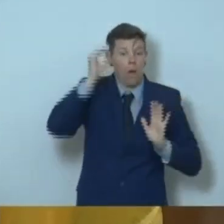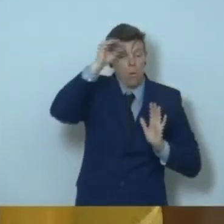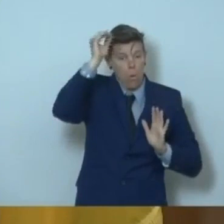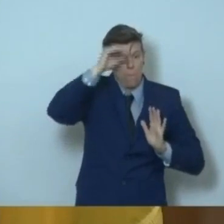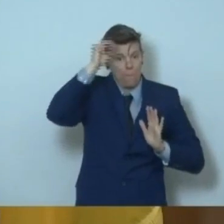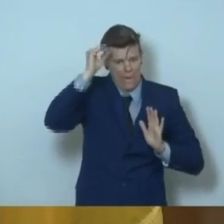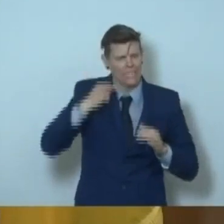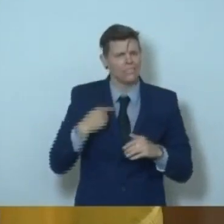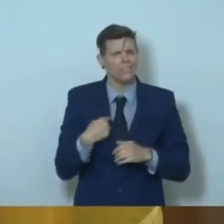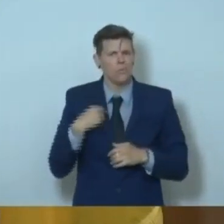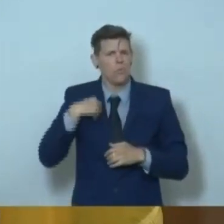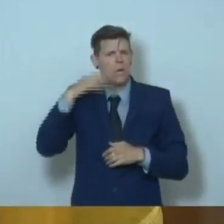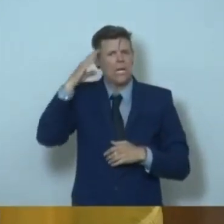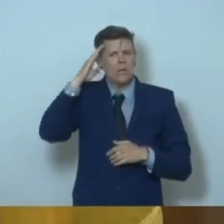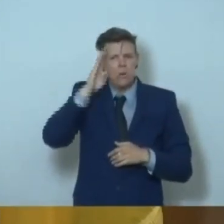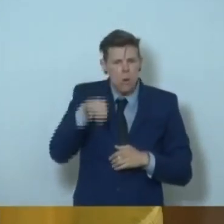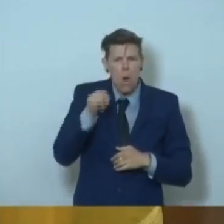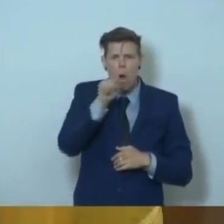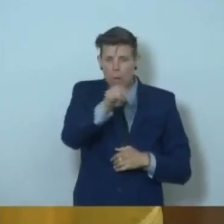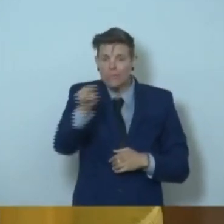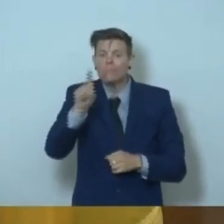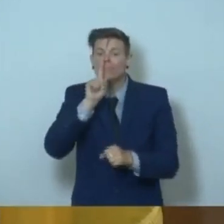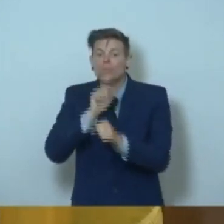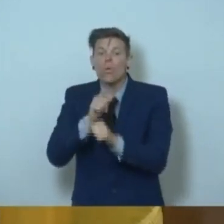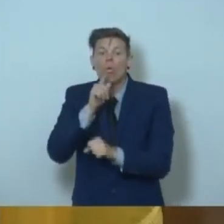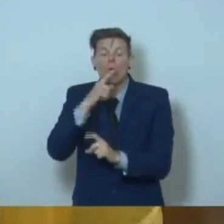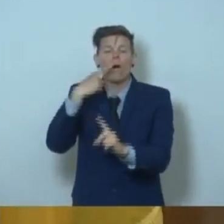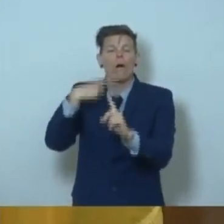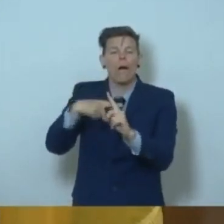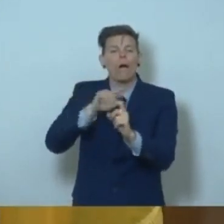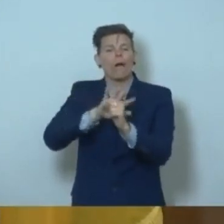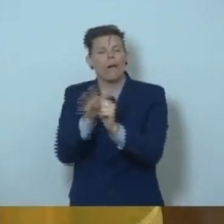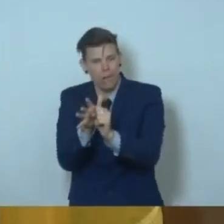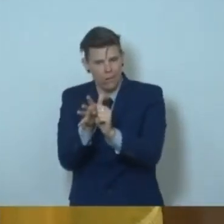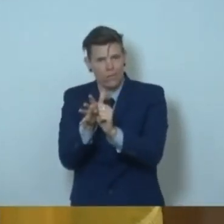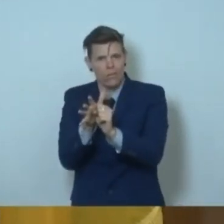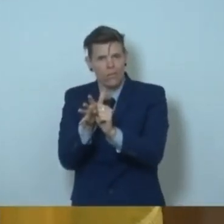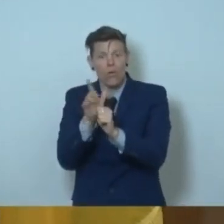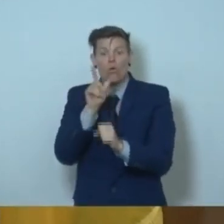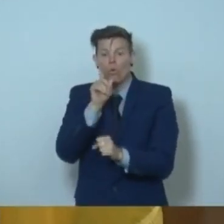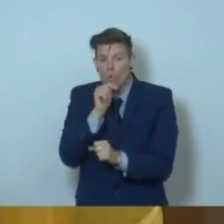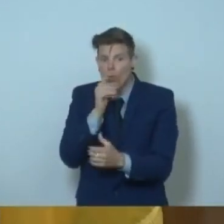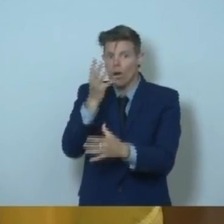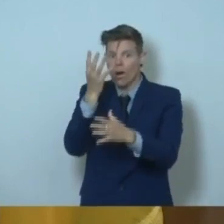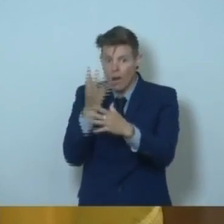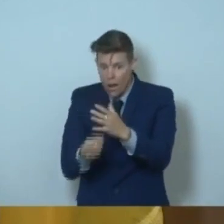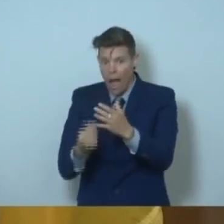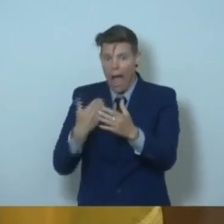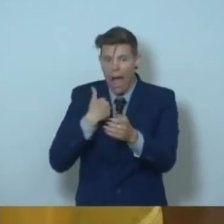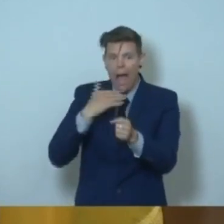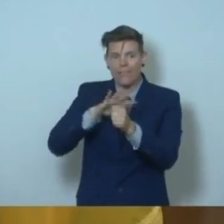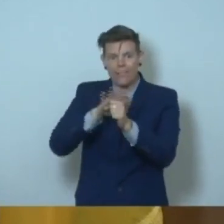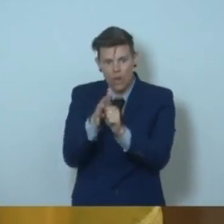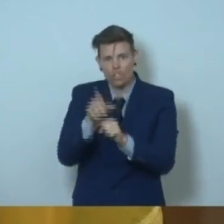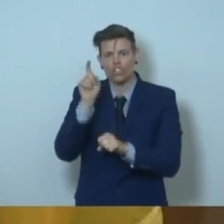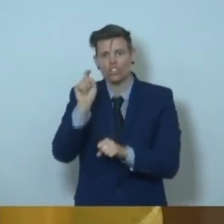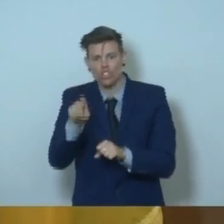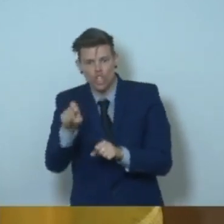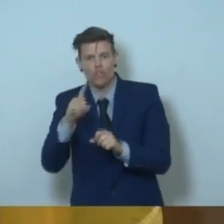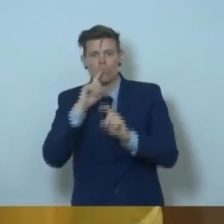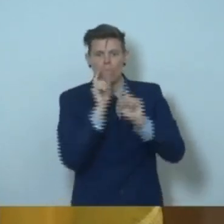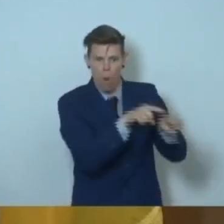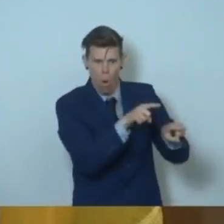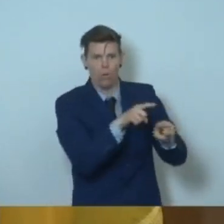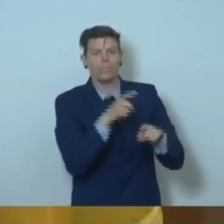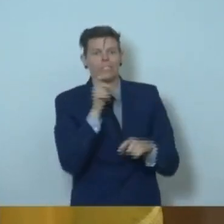every positive. We should know every COVID-related death. We should be clear about chronic and pre-existing condition risks,